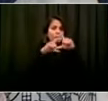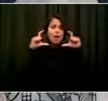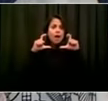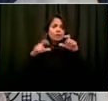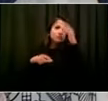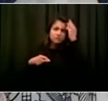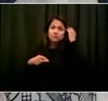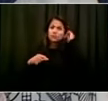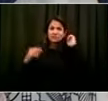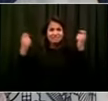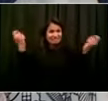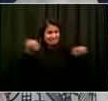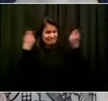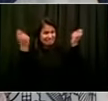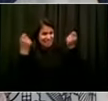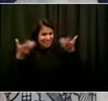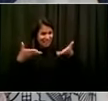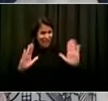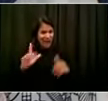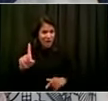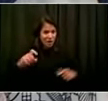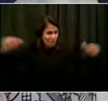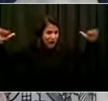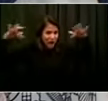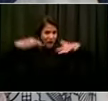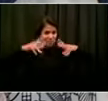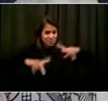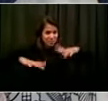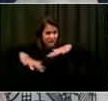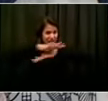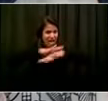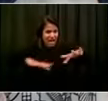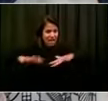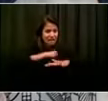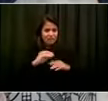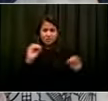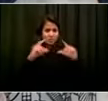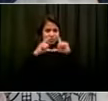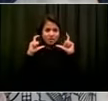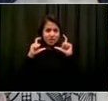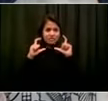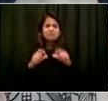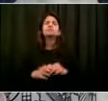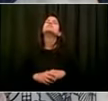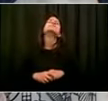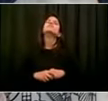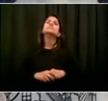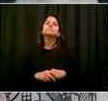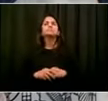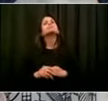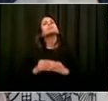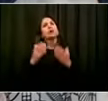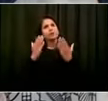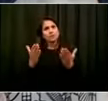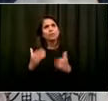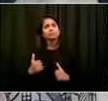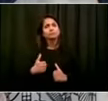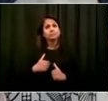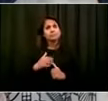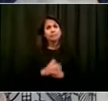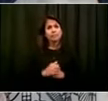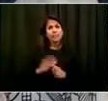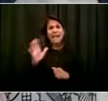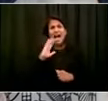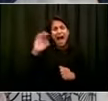I think everyone's got to recognize right now that we need people to wear face masks, we need people to